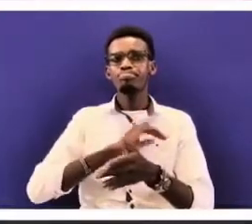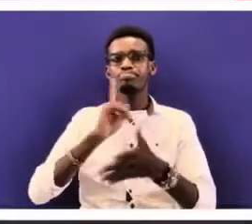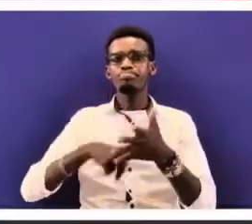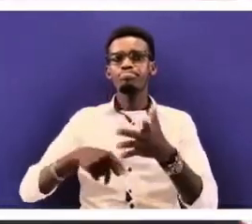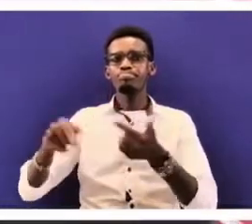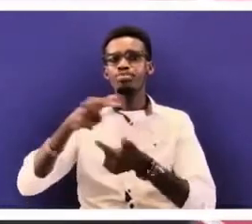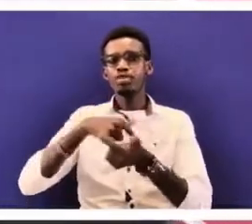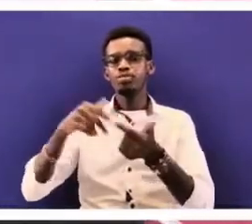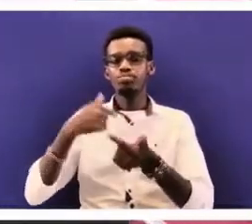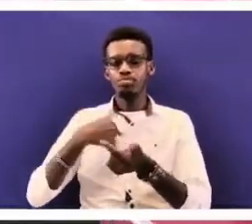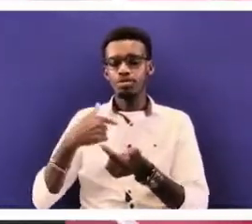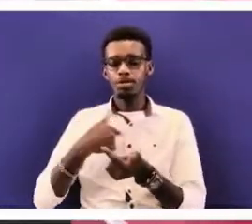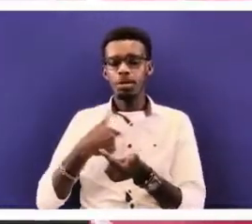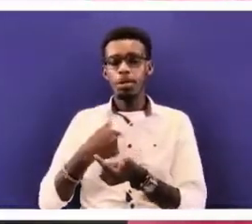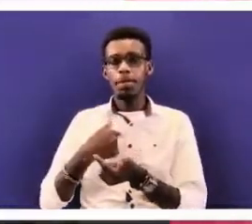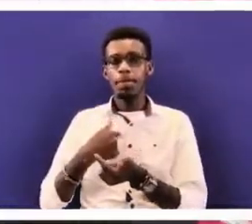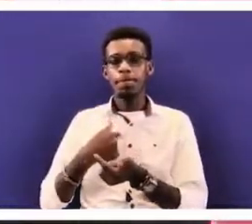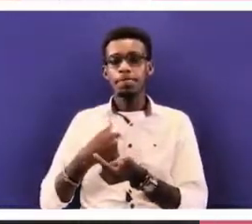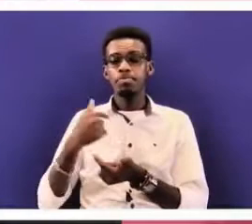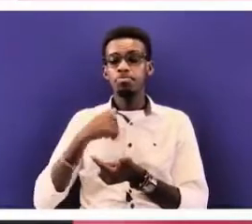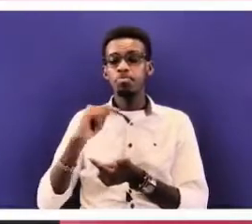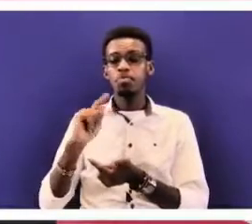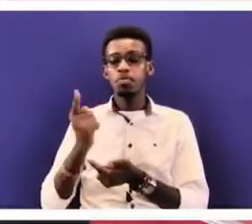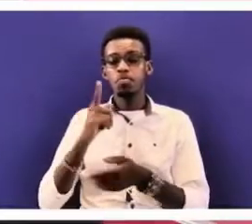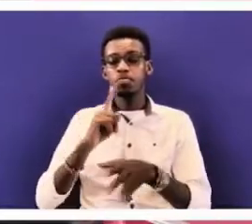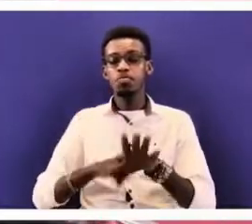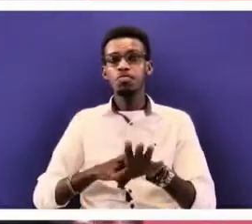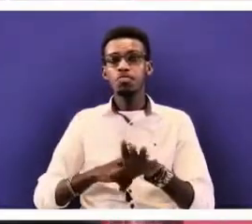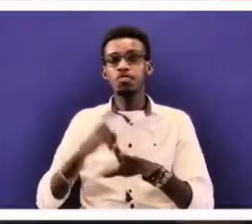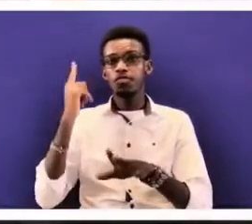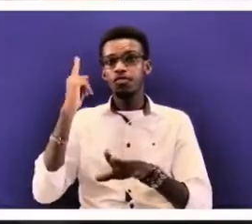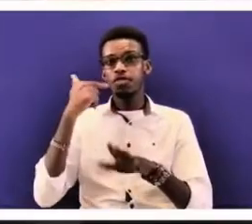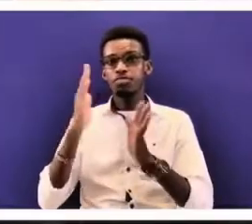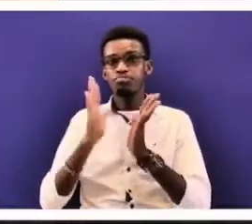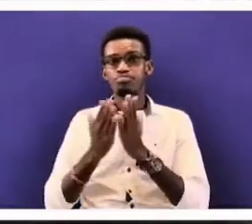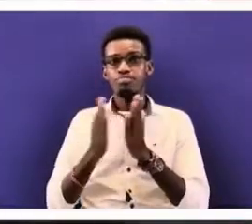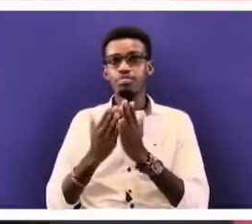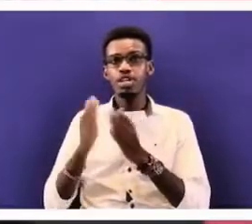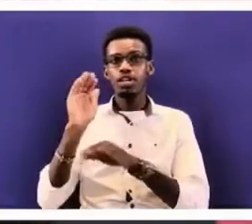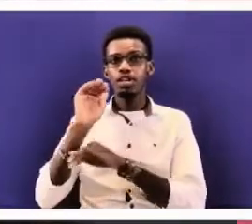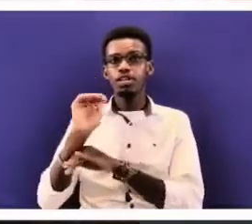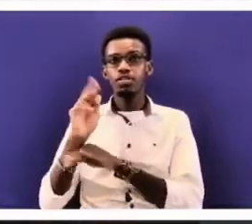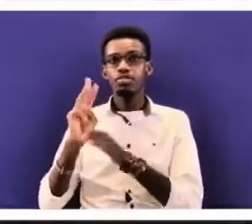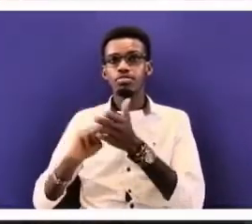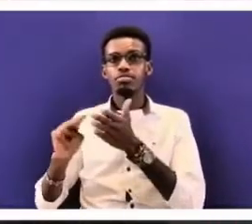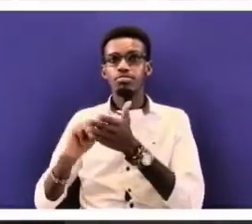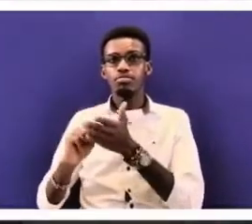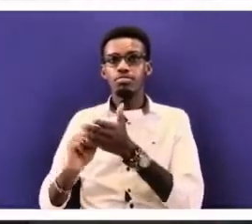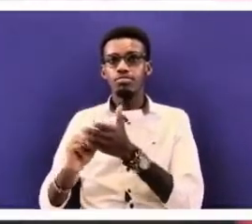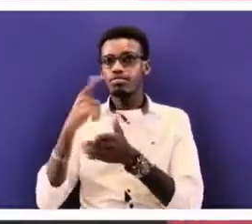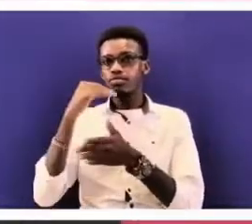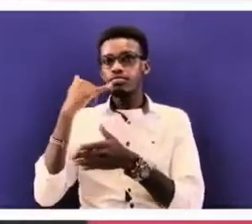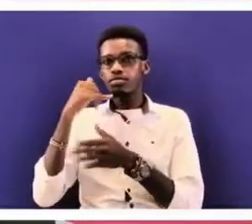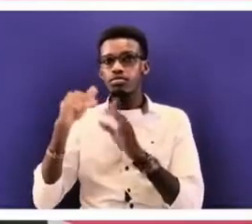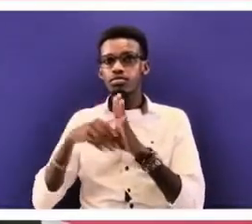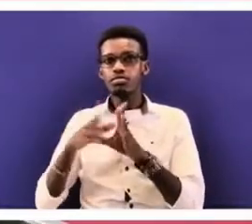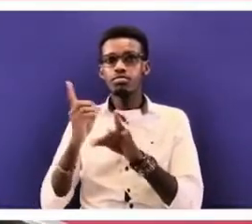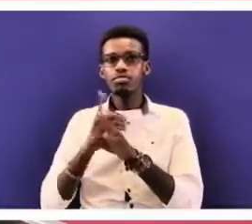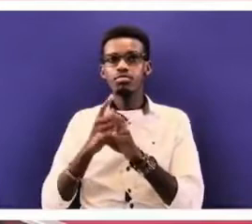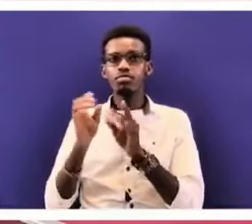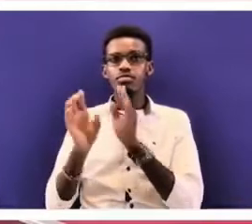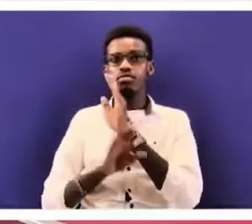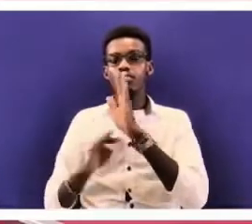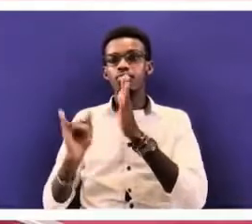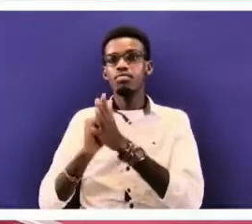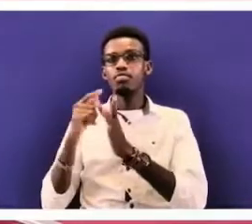me. I'm always the first one on Facebook sending nasty messages about someone who comes from a different part of the country than I